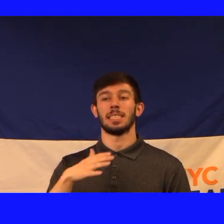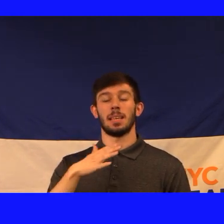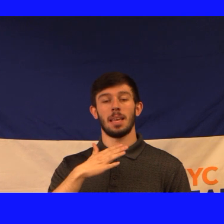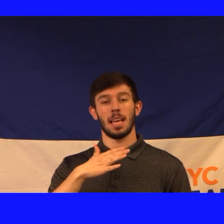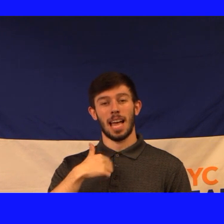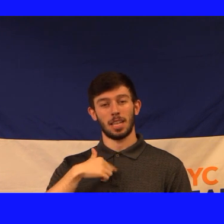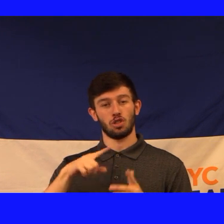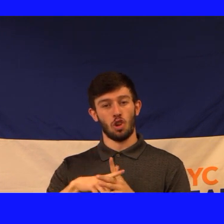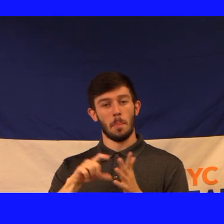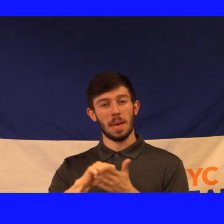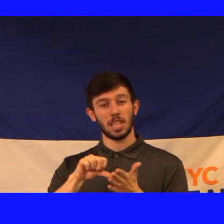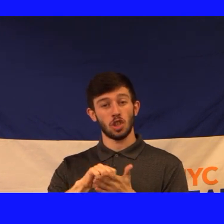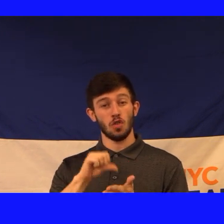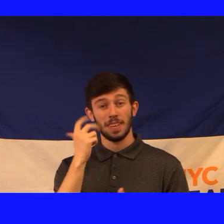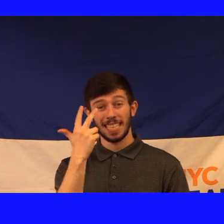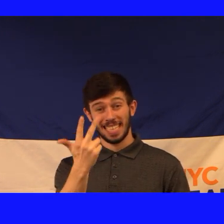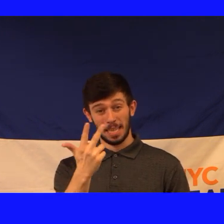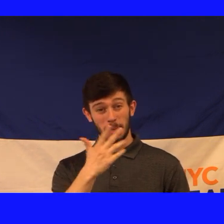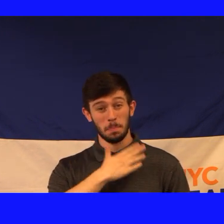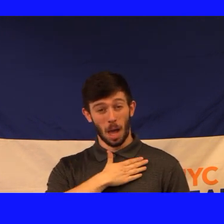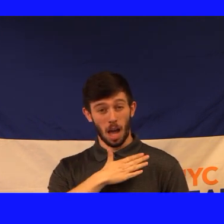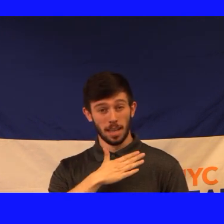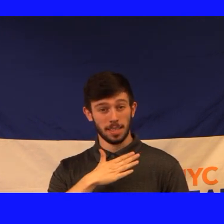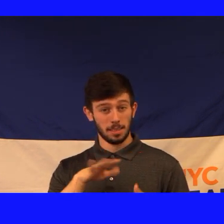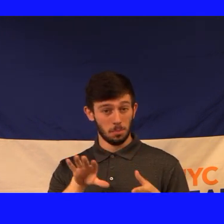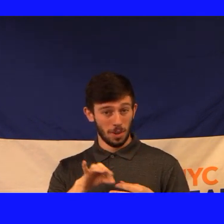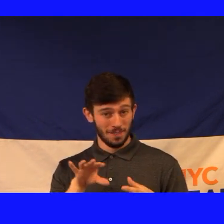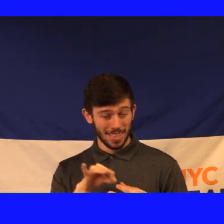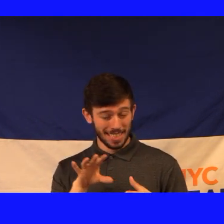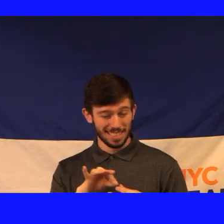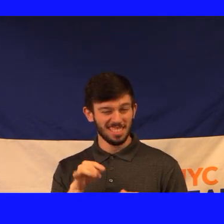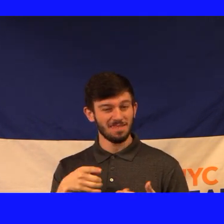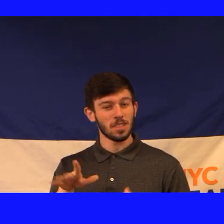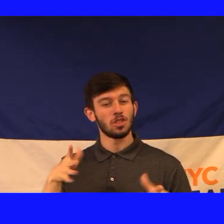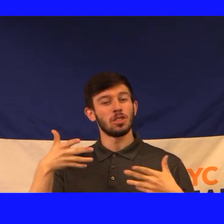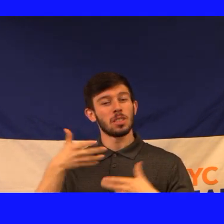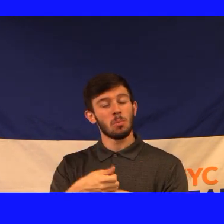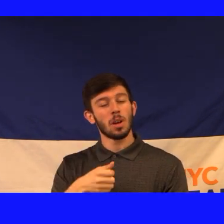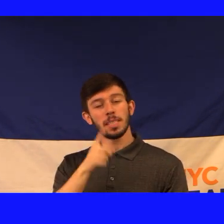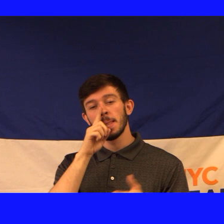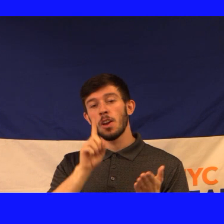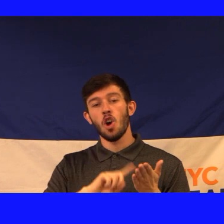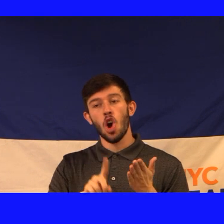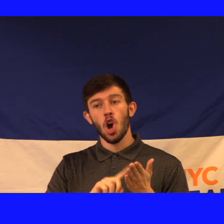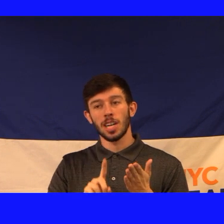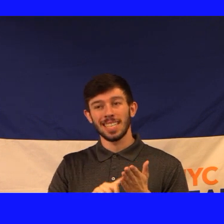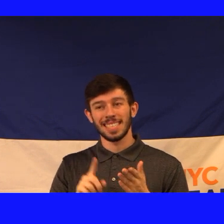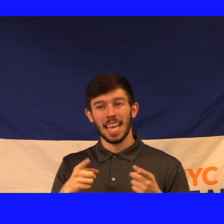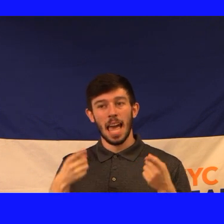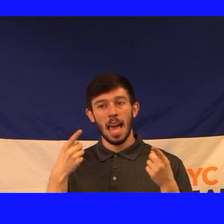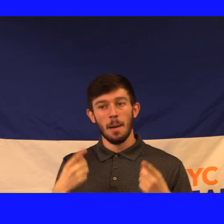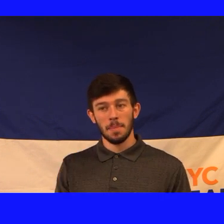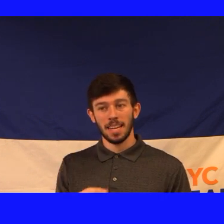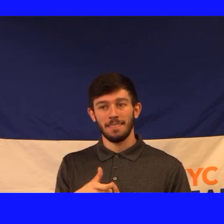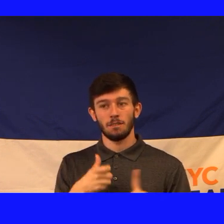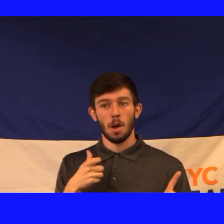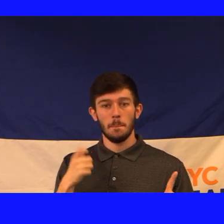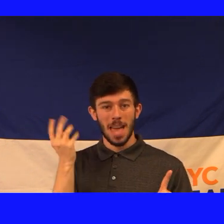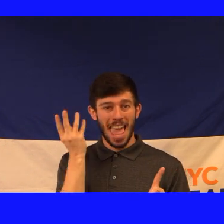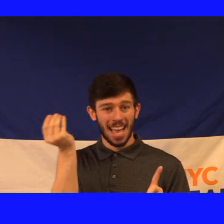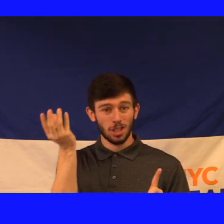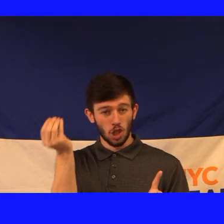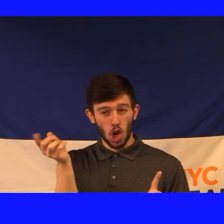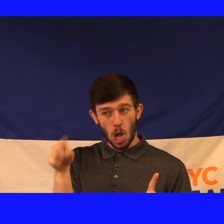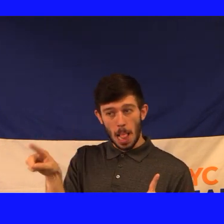on page 3, which summarizes the audits being done by